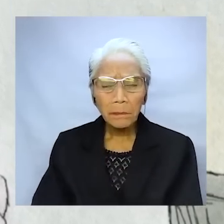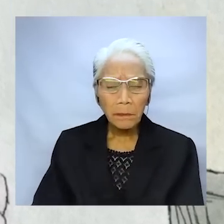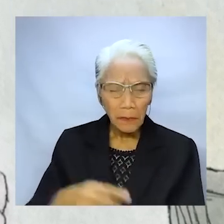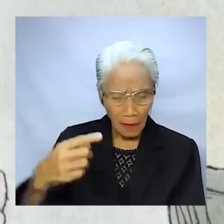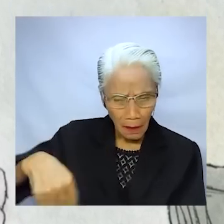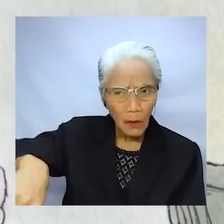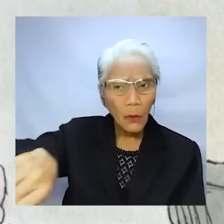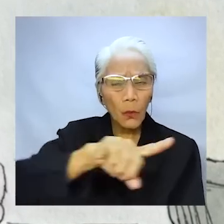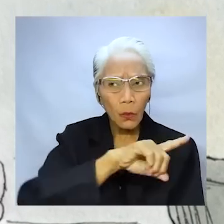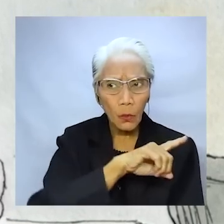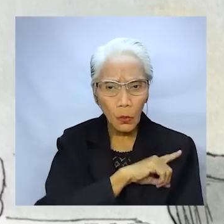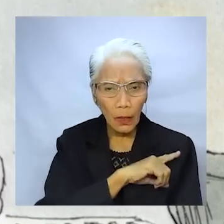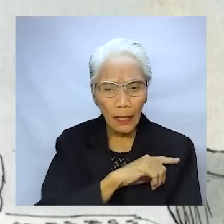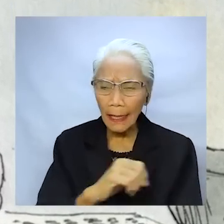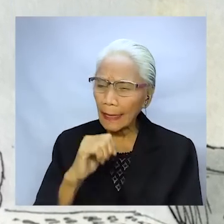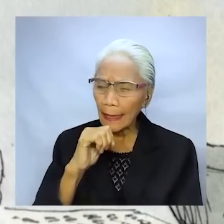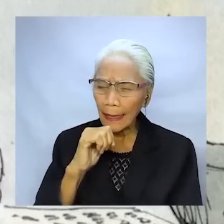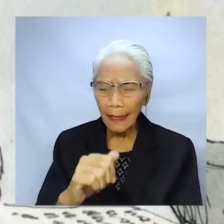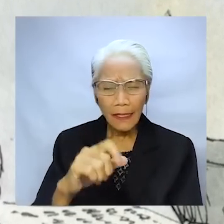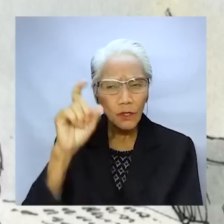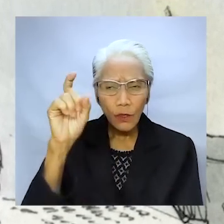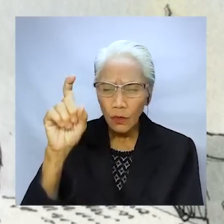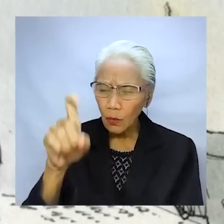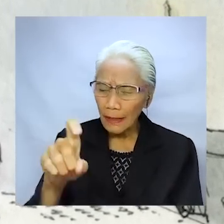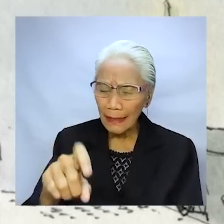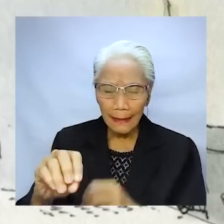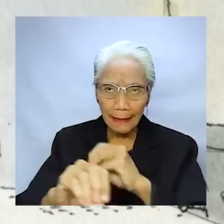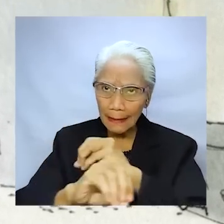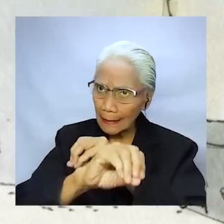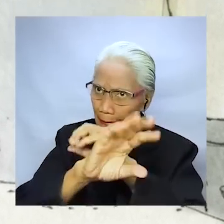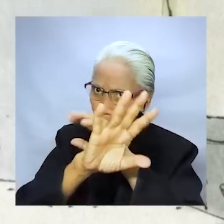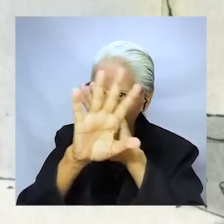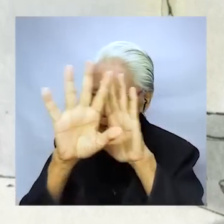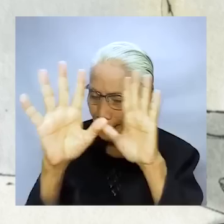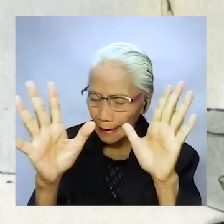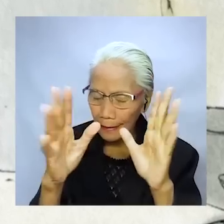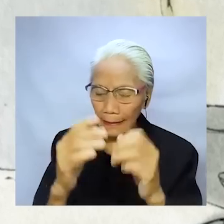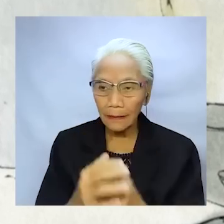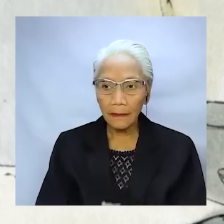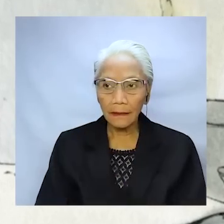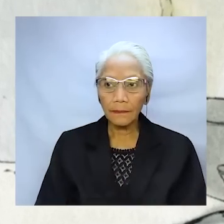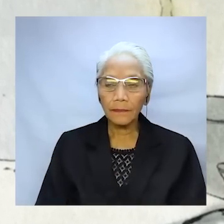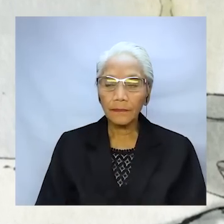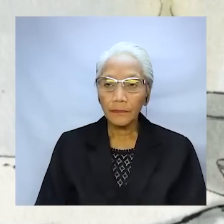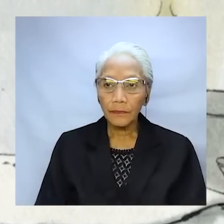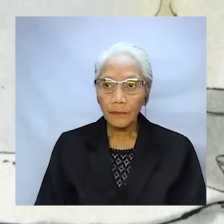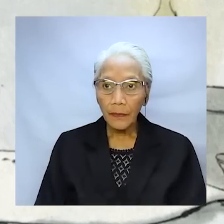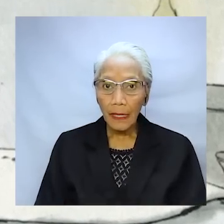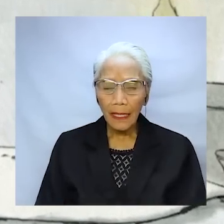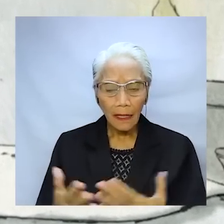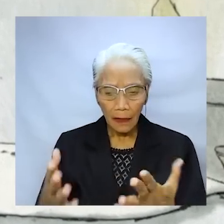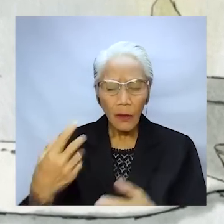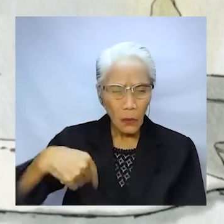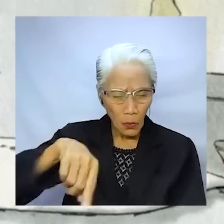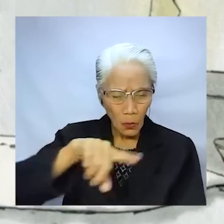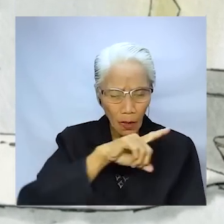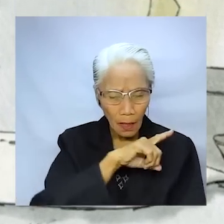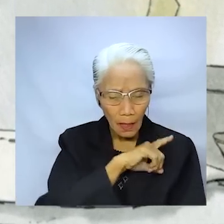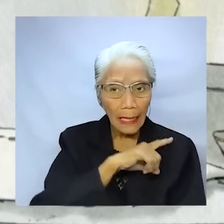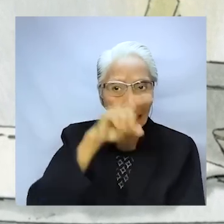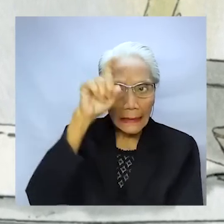are now supposed to be light, to be living in the light. That we are supposed to